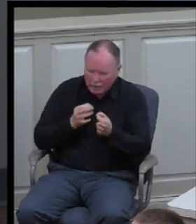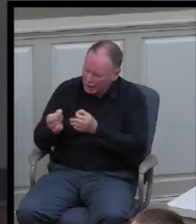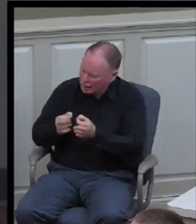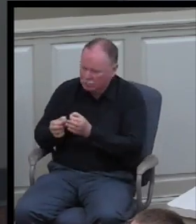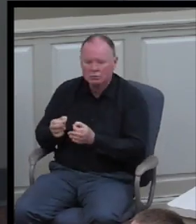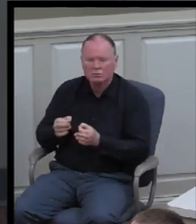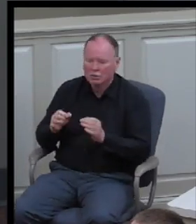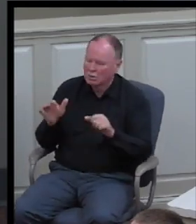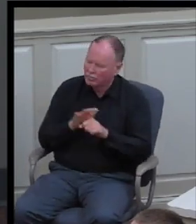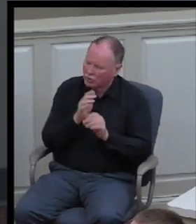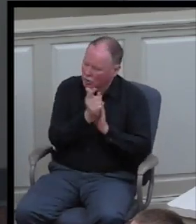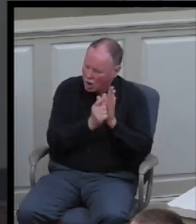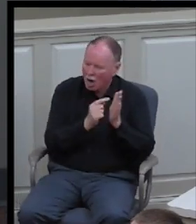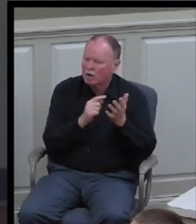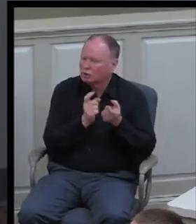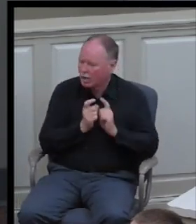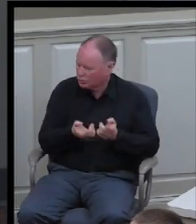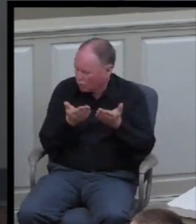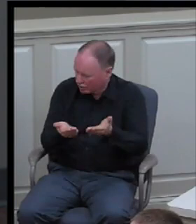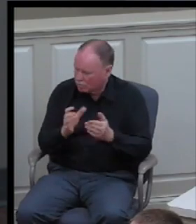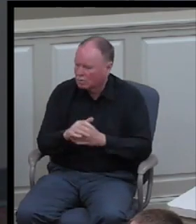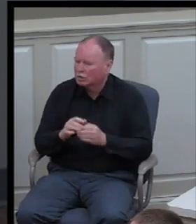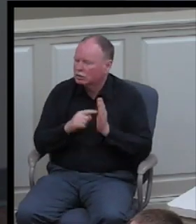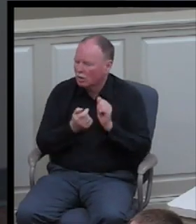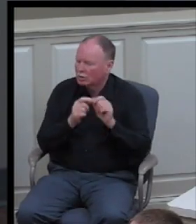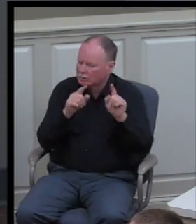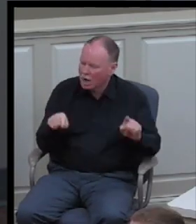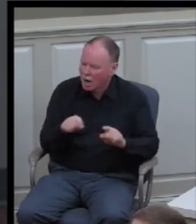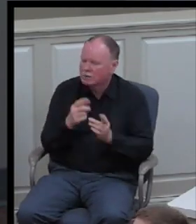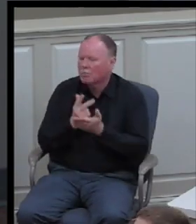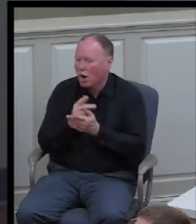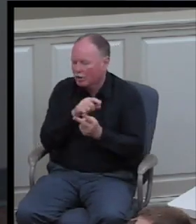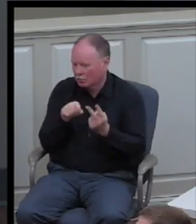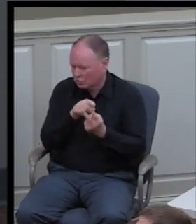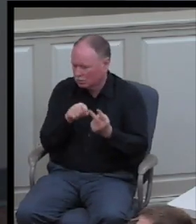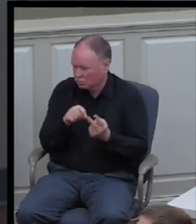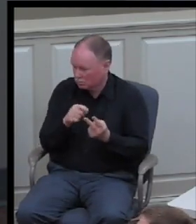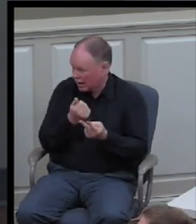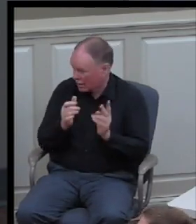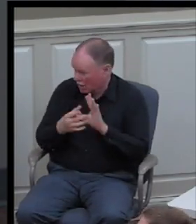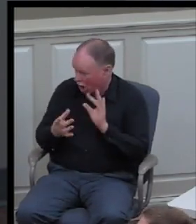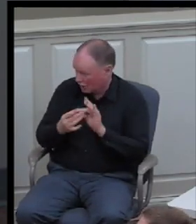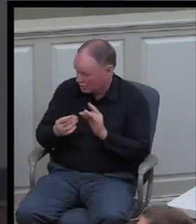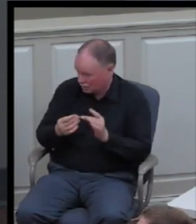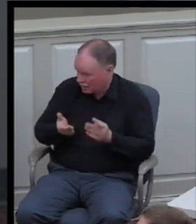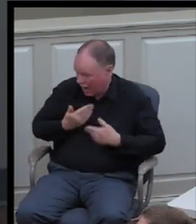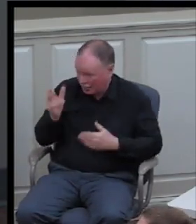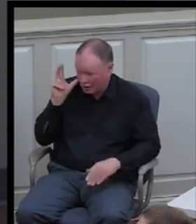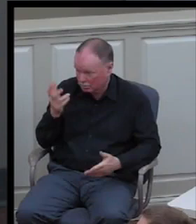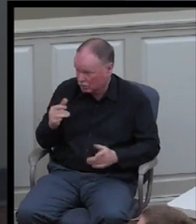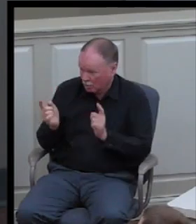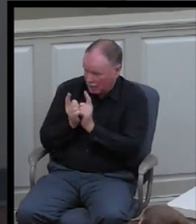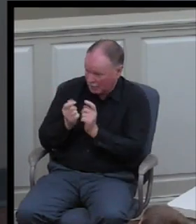entire document, starting with signs and parking. And if you guys have any comments, I'd be glad to, you guys can